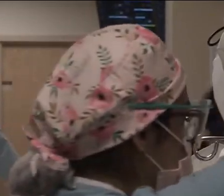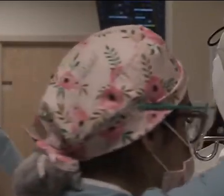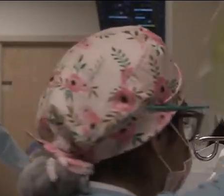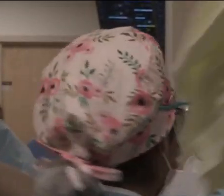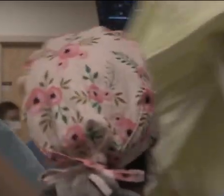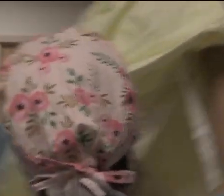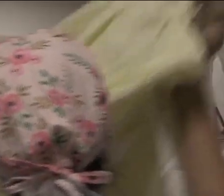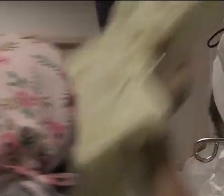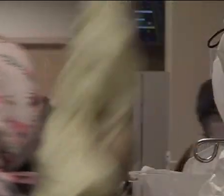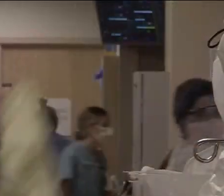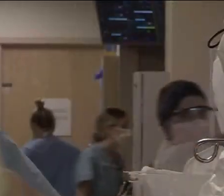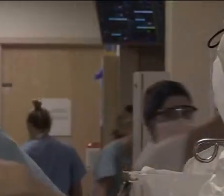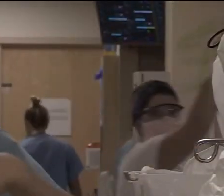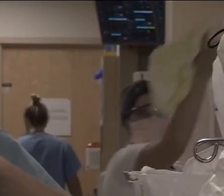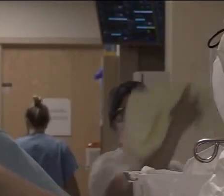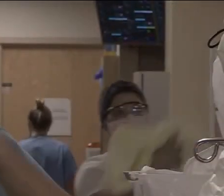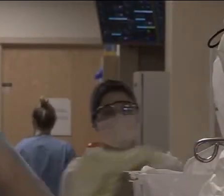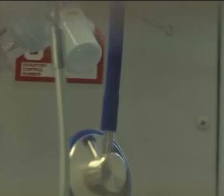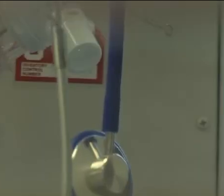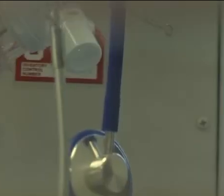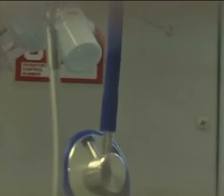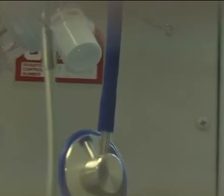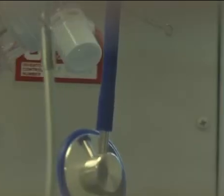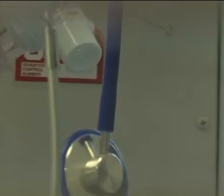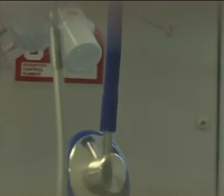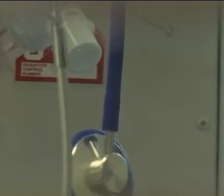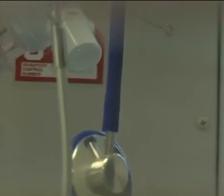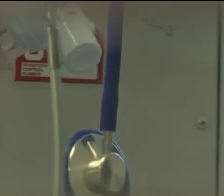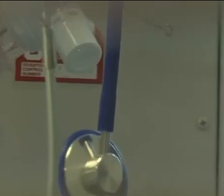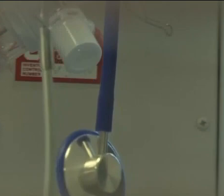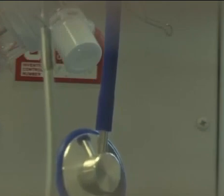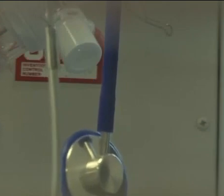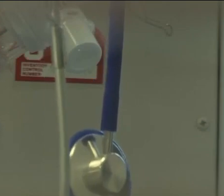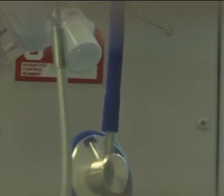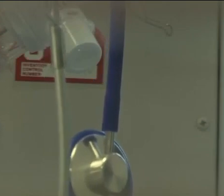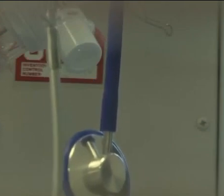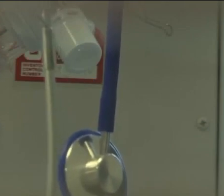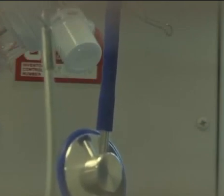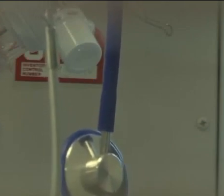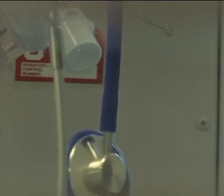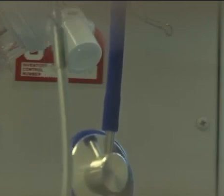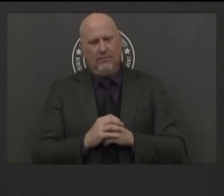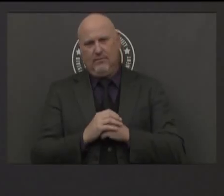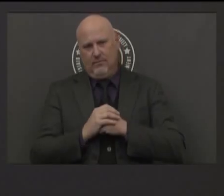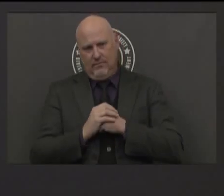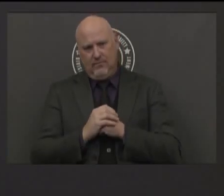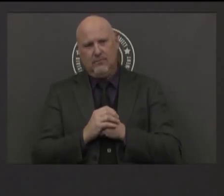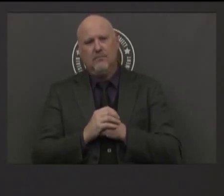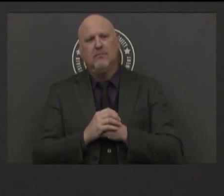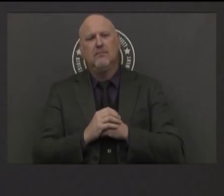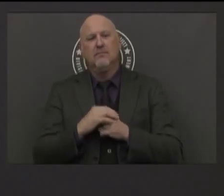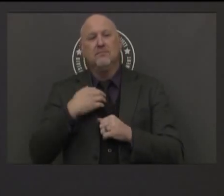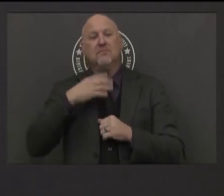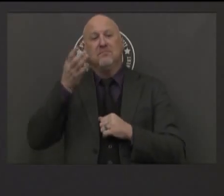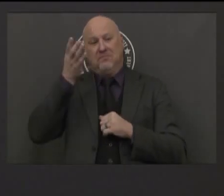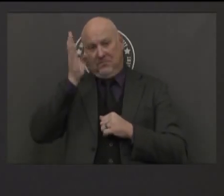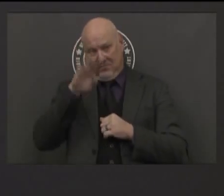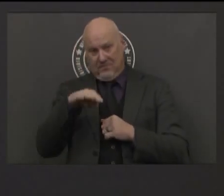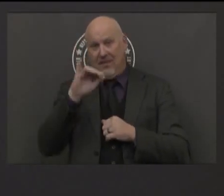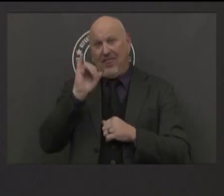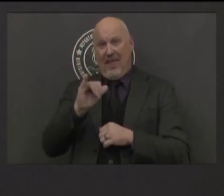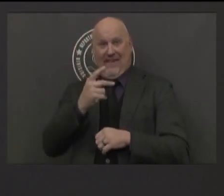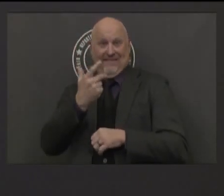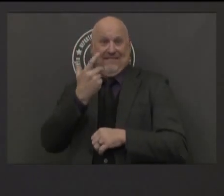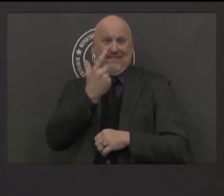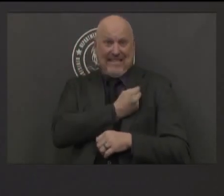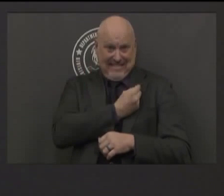continue to be taxed. The state is now renting space to act as an overflow for COVID-19 patients. We can see the light at the end of the tunnel,